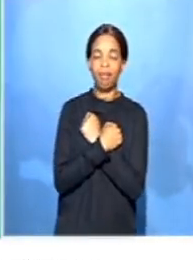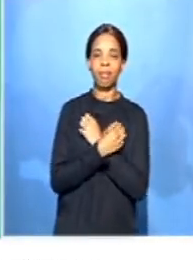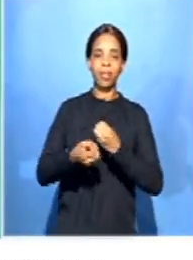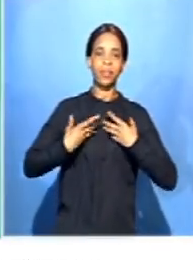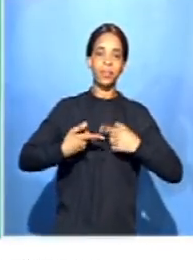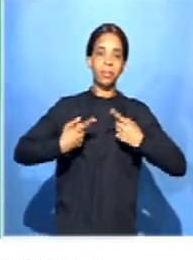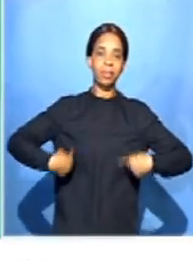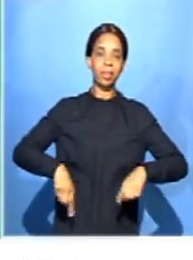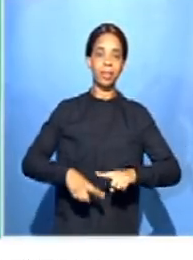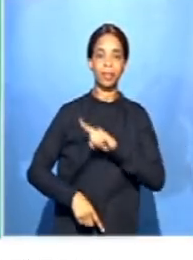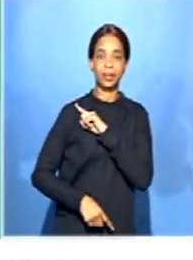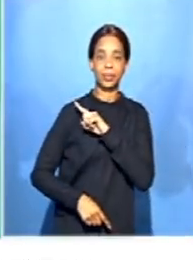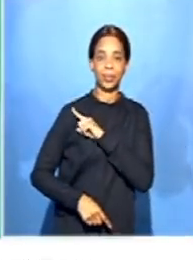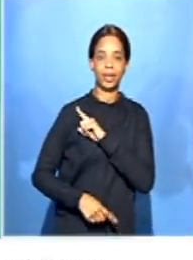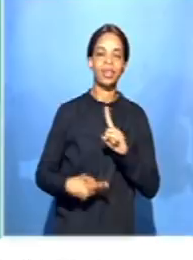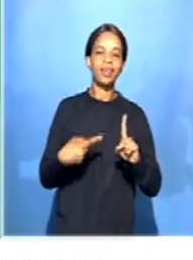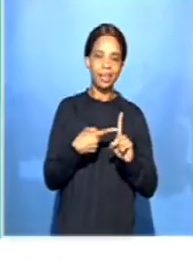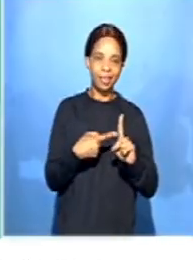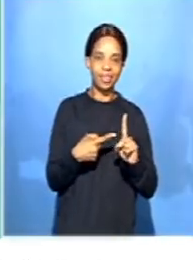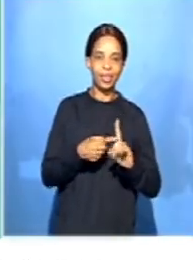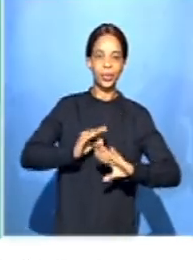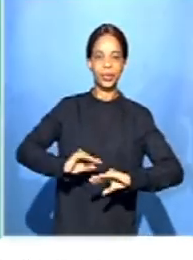bonono ngwana teng